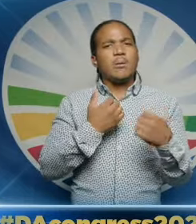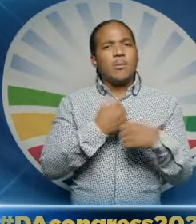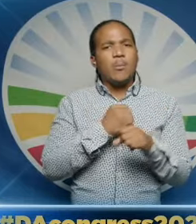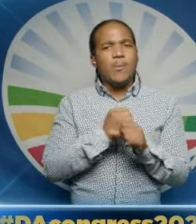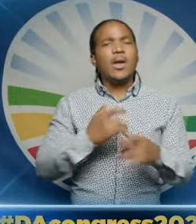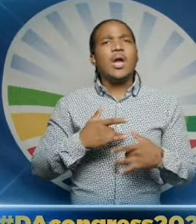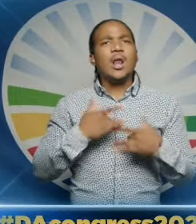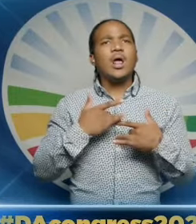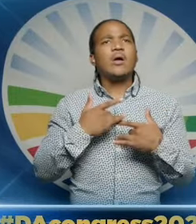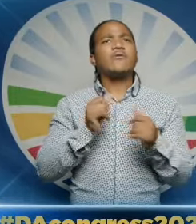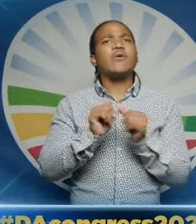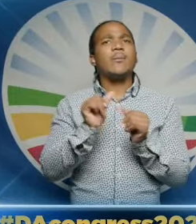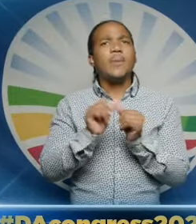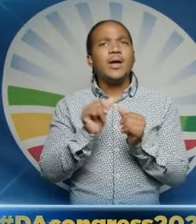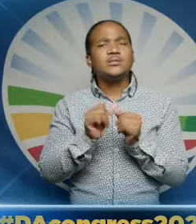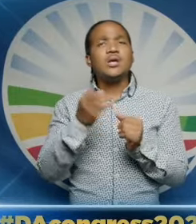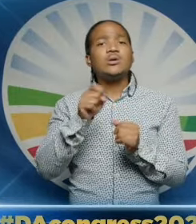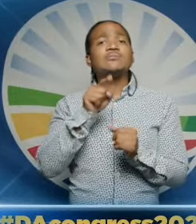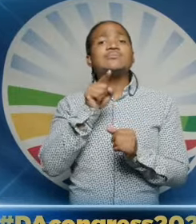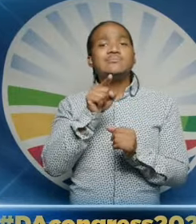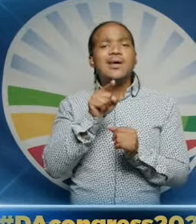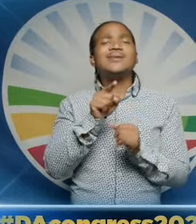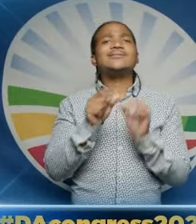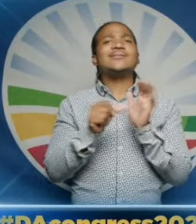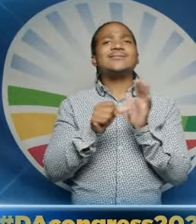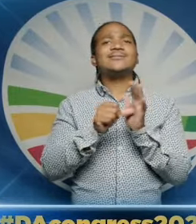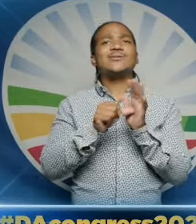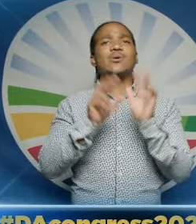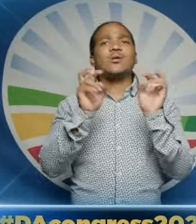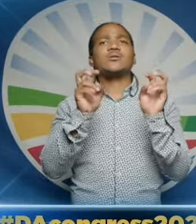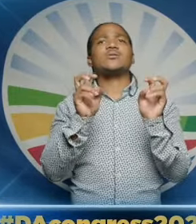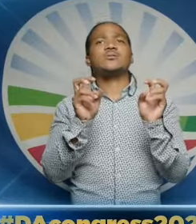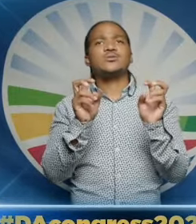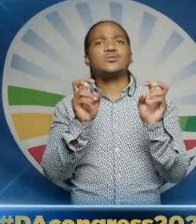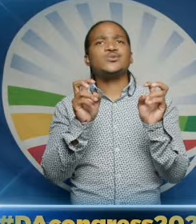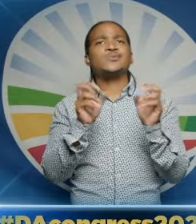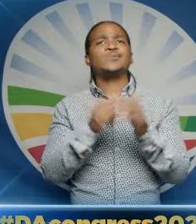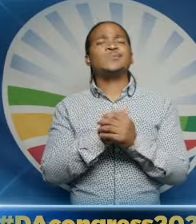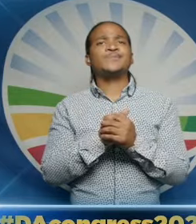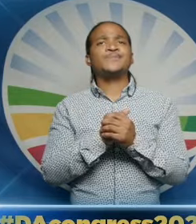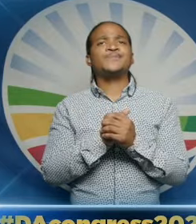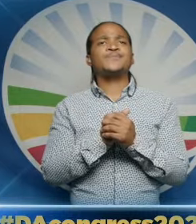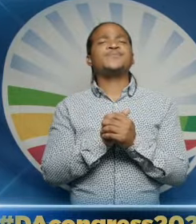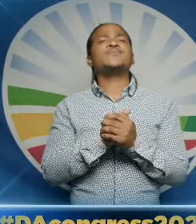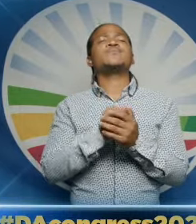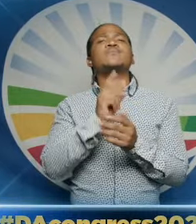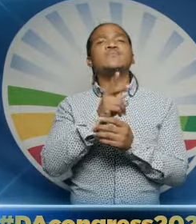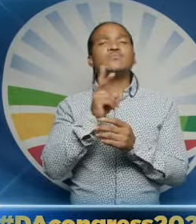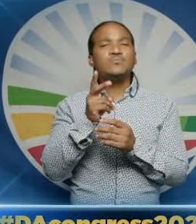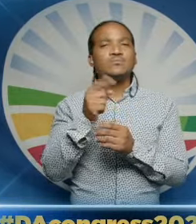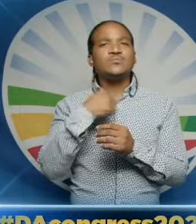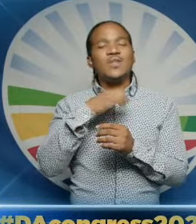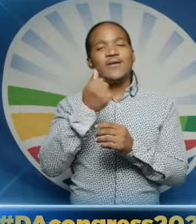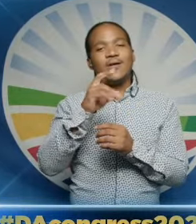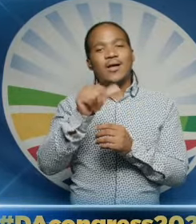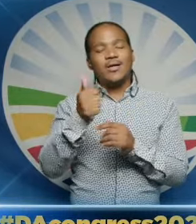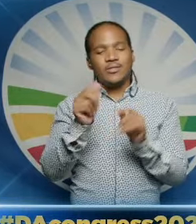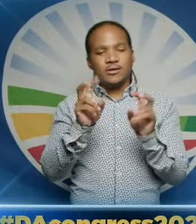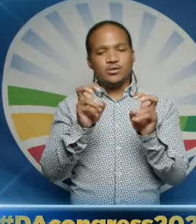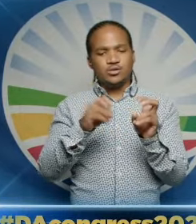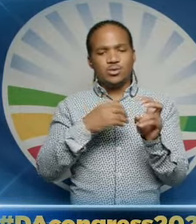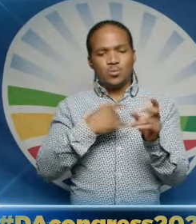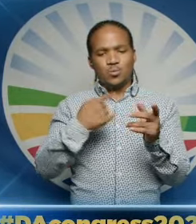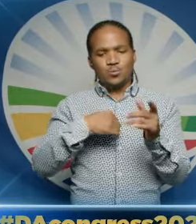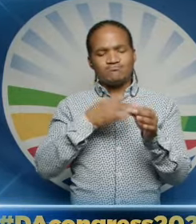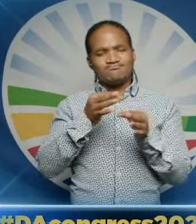lives far better. And I think that's the critical issue that I feel Siv raised. Moreover, the other issue that I'd like to raise about